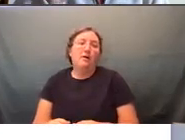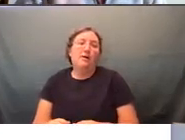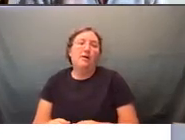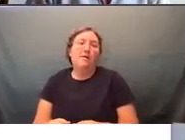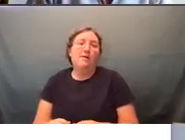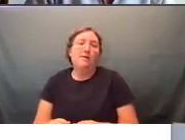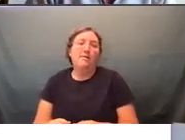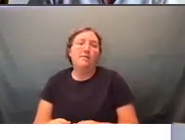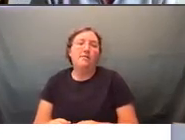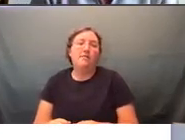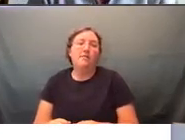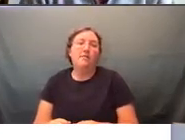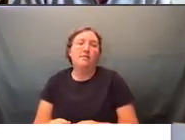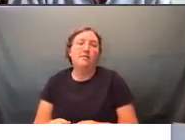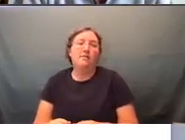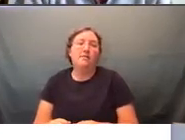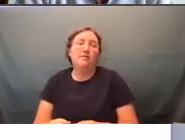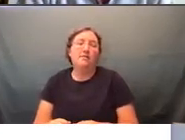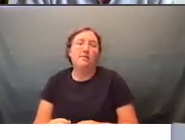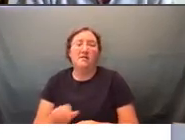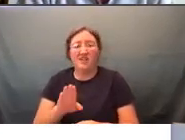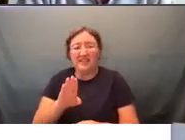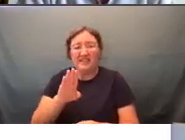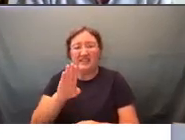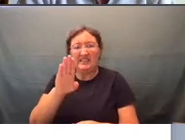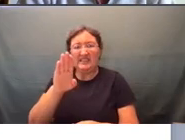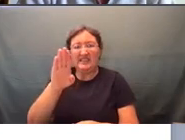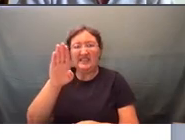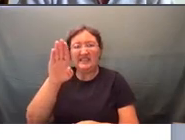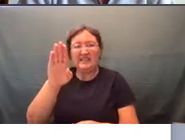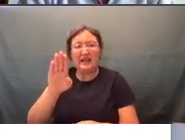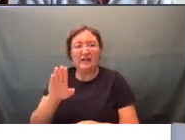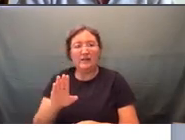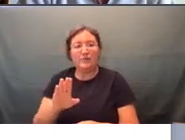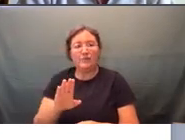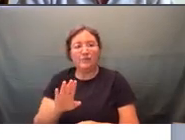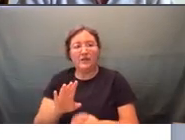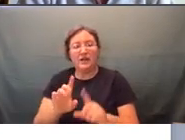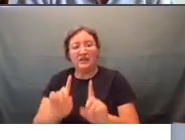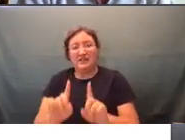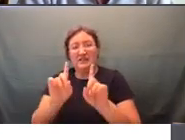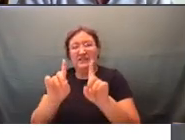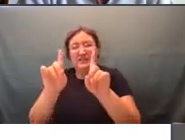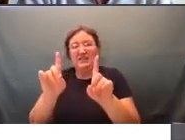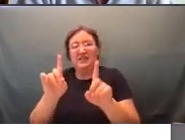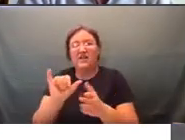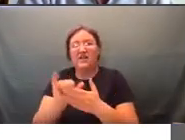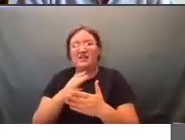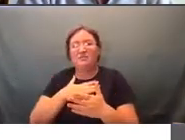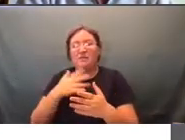Just more seeing how pretty darn straight up it goes, and overhangs like this are my least favorite